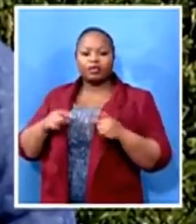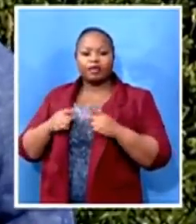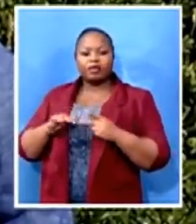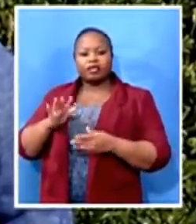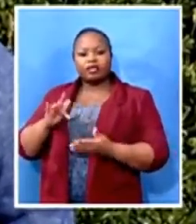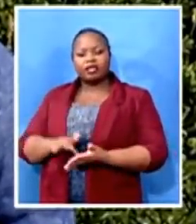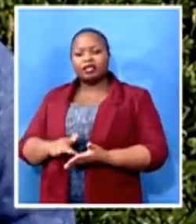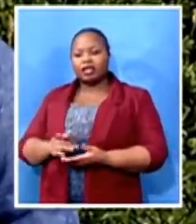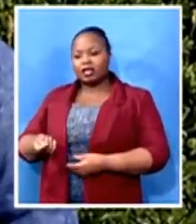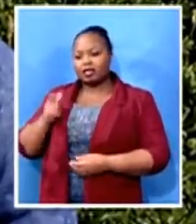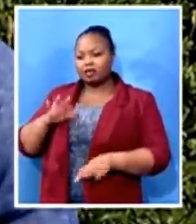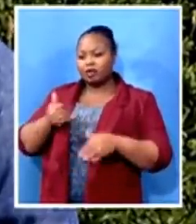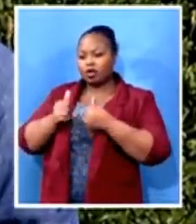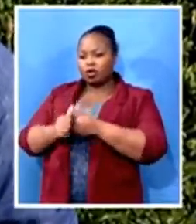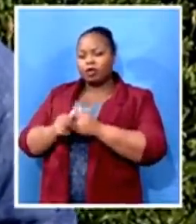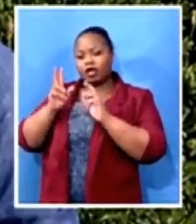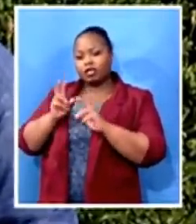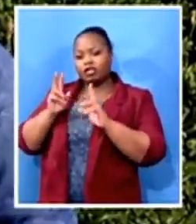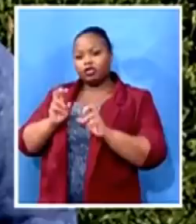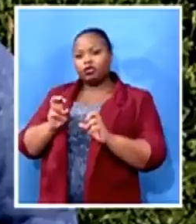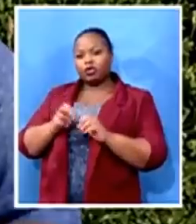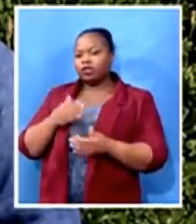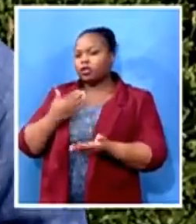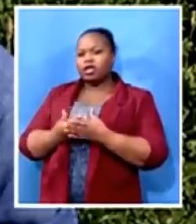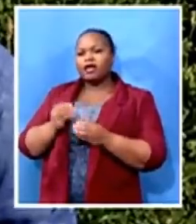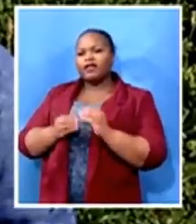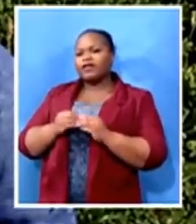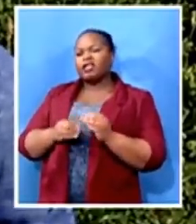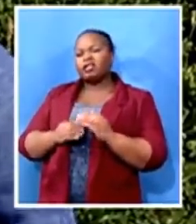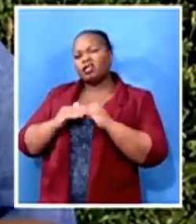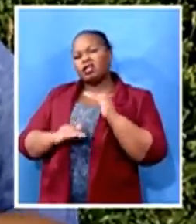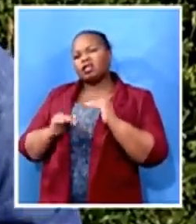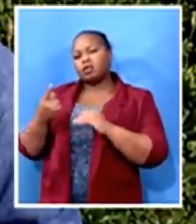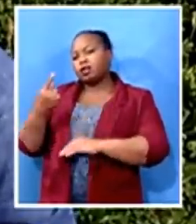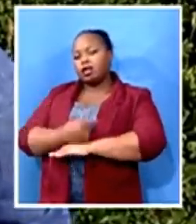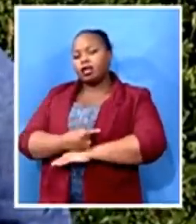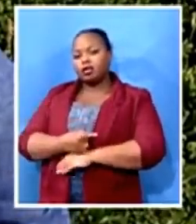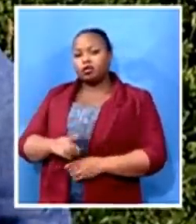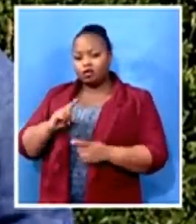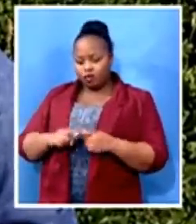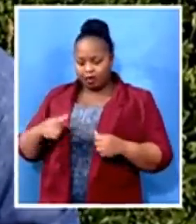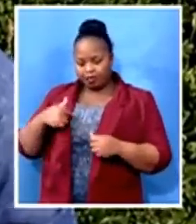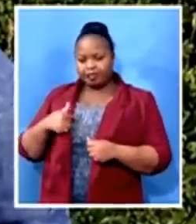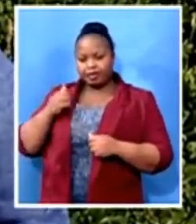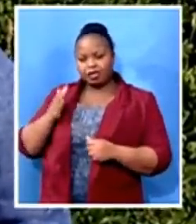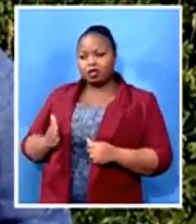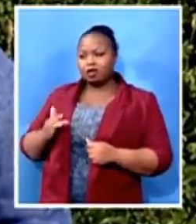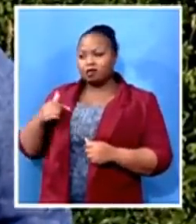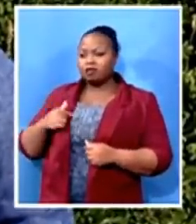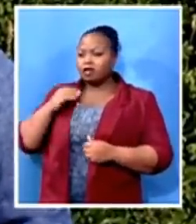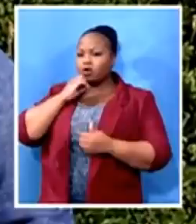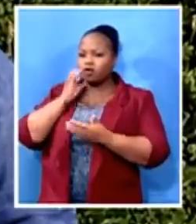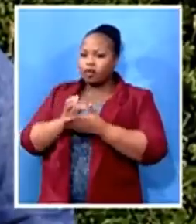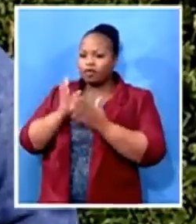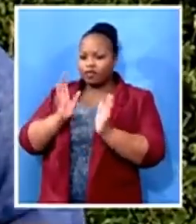been fixed within the day. So where I'm standing, I've been assured as a Premier that those things that have been done have been fixed, and